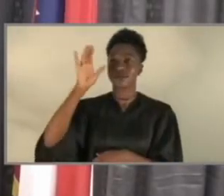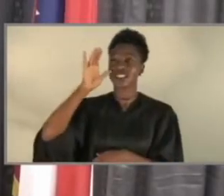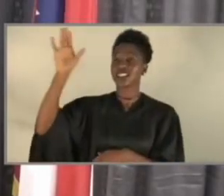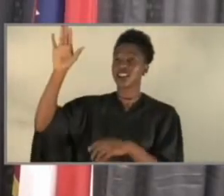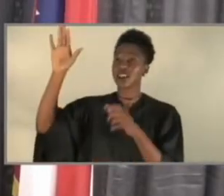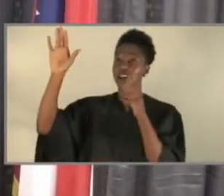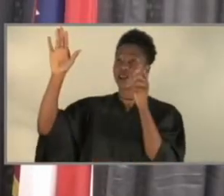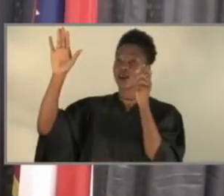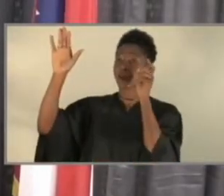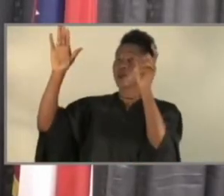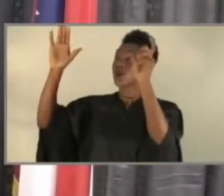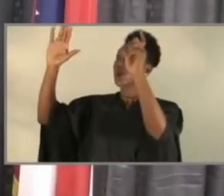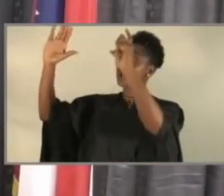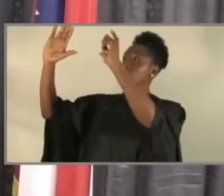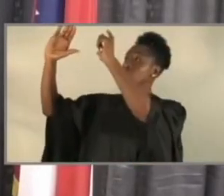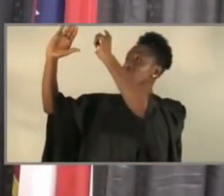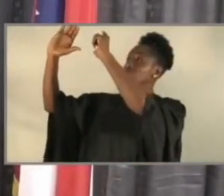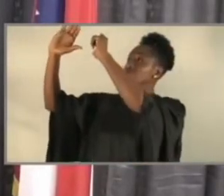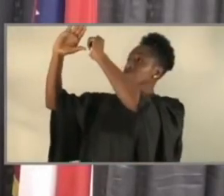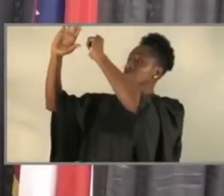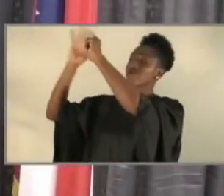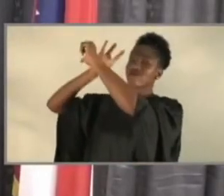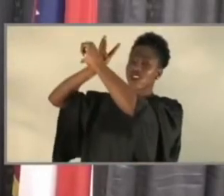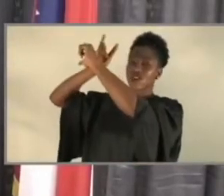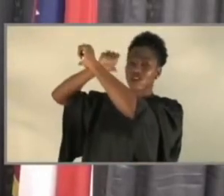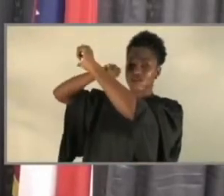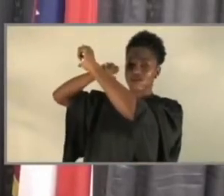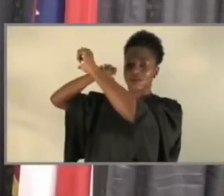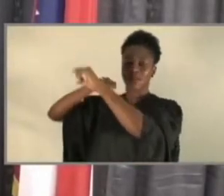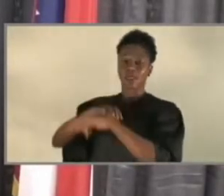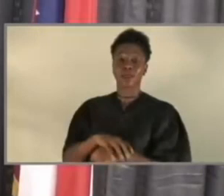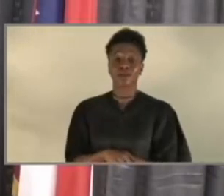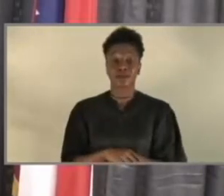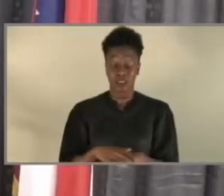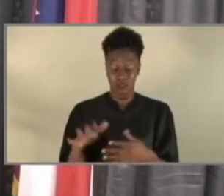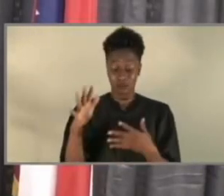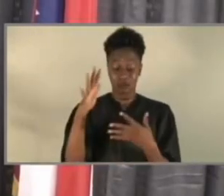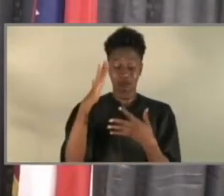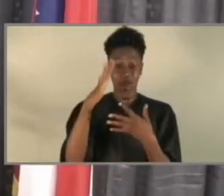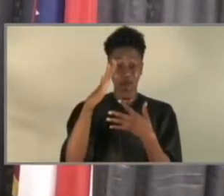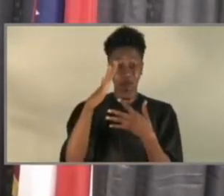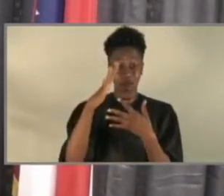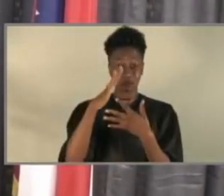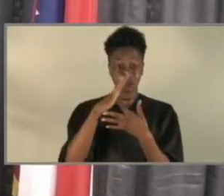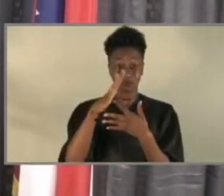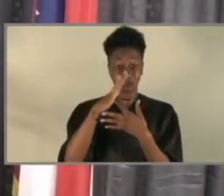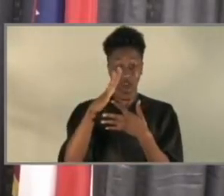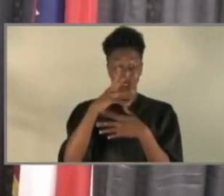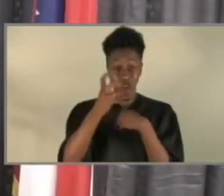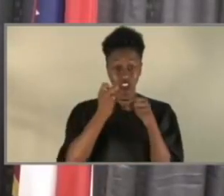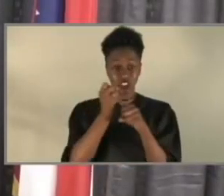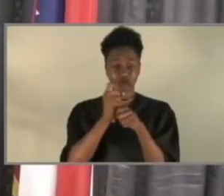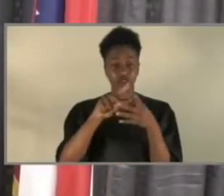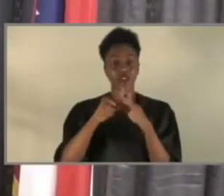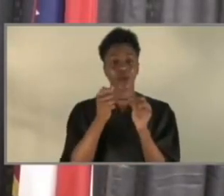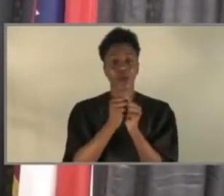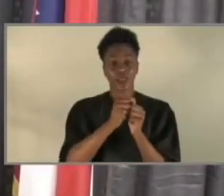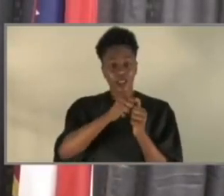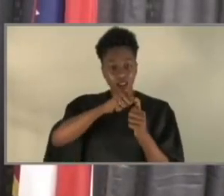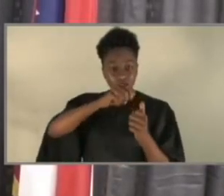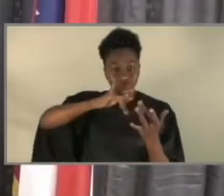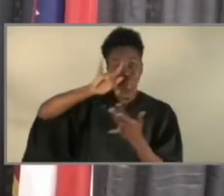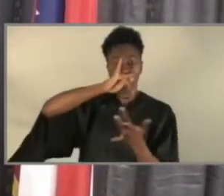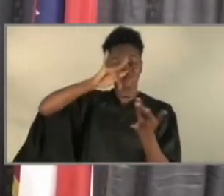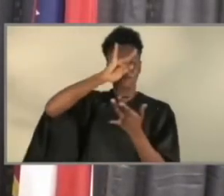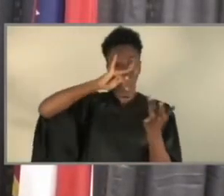eclipse. Your junior year, my friends, started out with a tornado in late